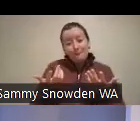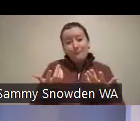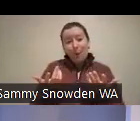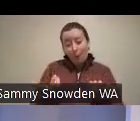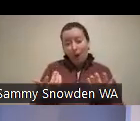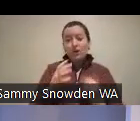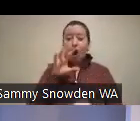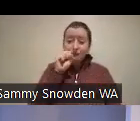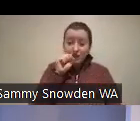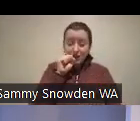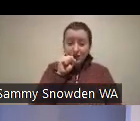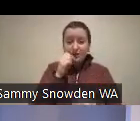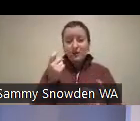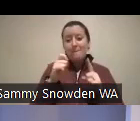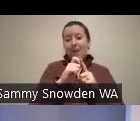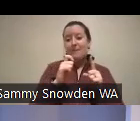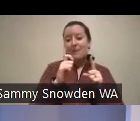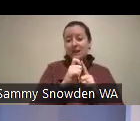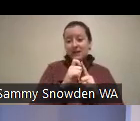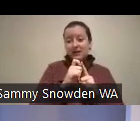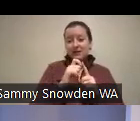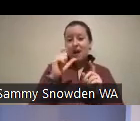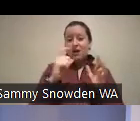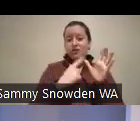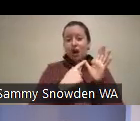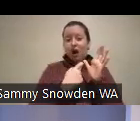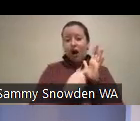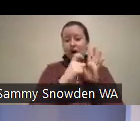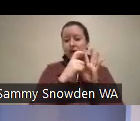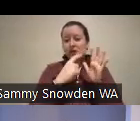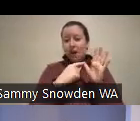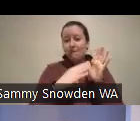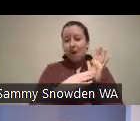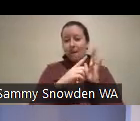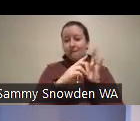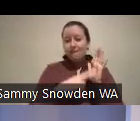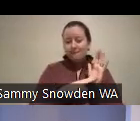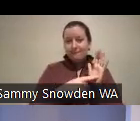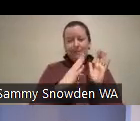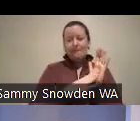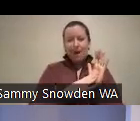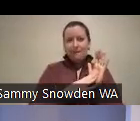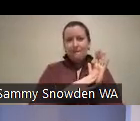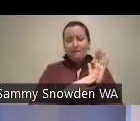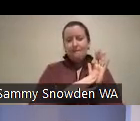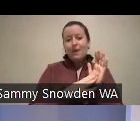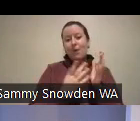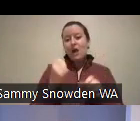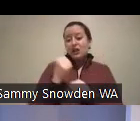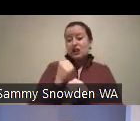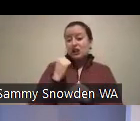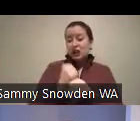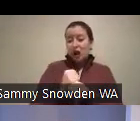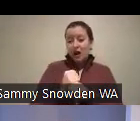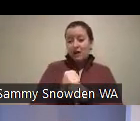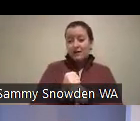we use peppermint, we use cardamom, all separately. Although cardamom and ginger goes well together. On Guard, cassia and cinnamon, they're all